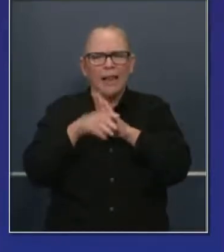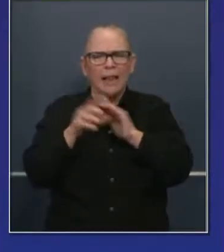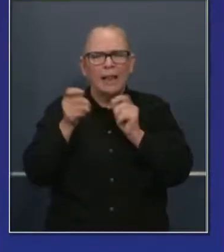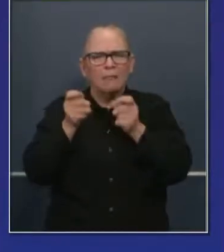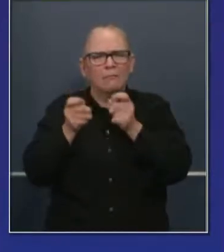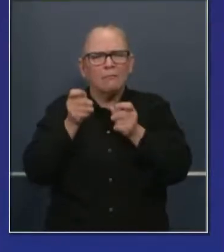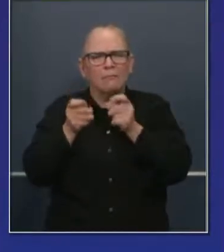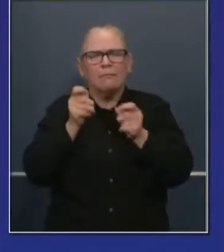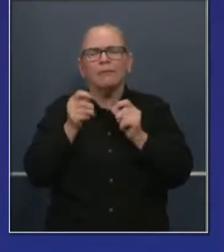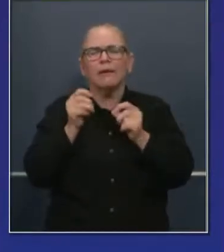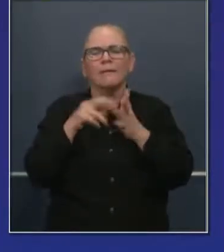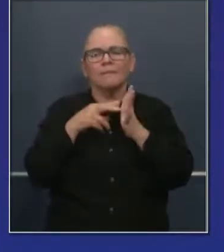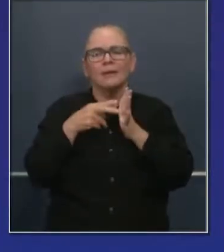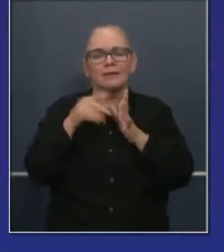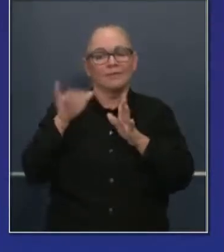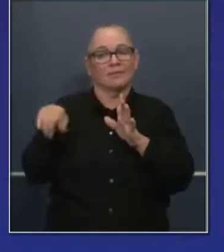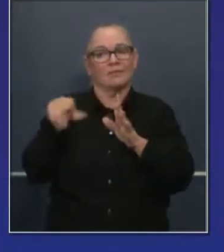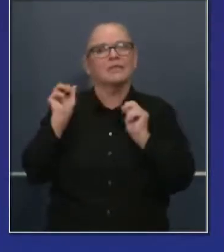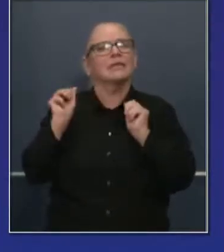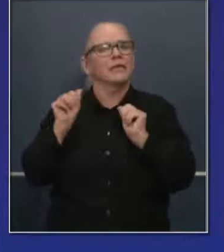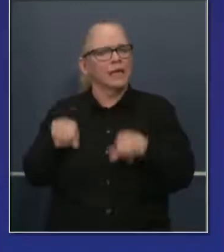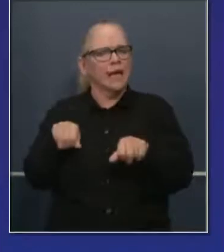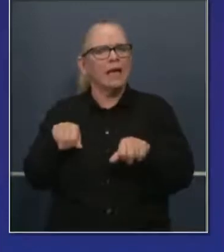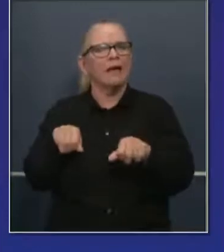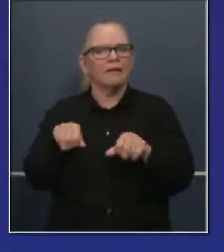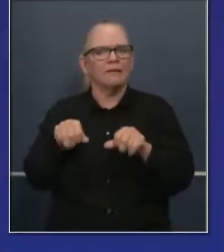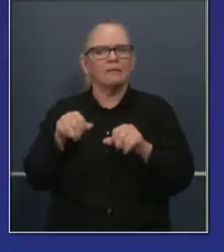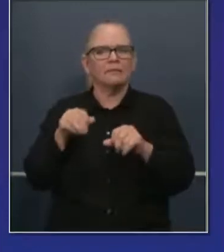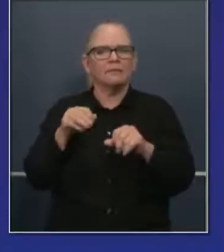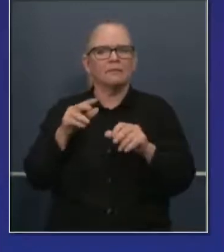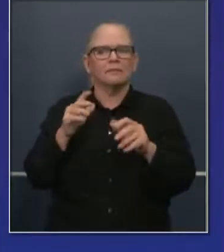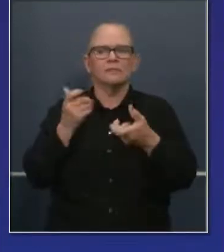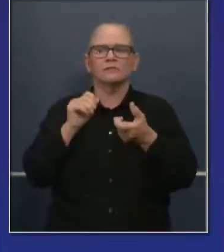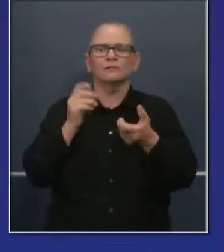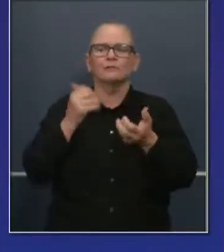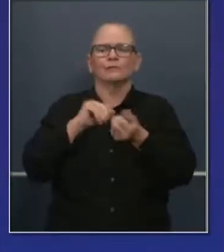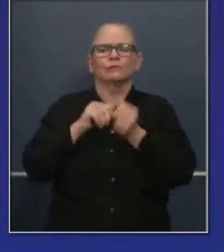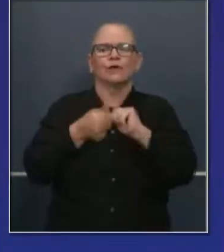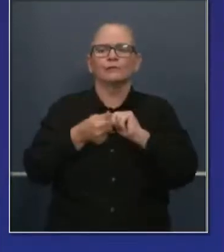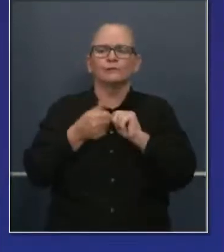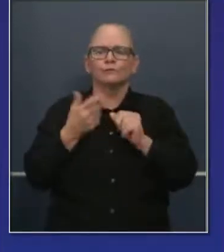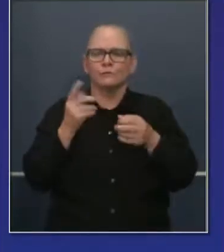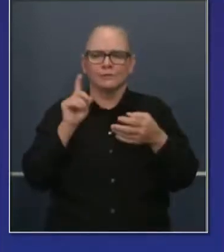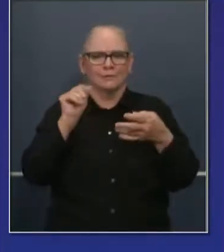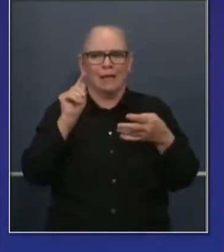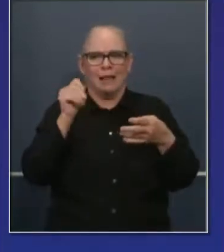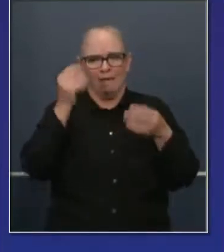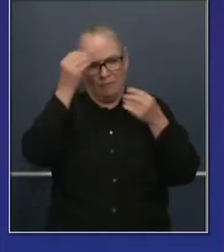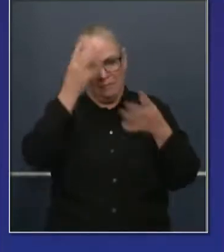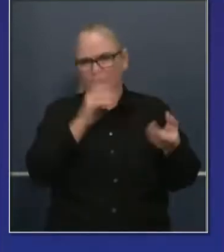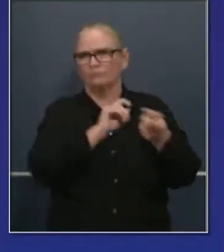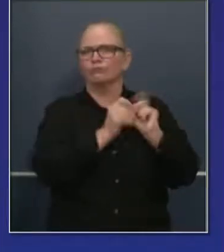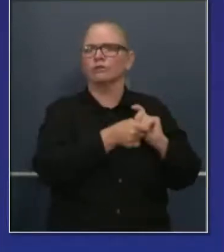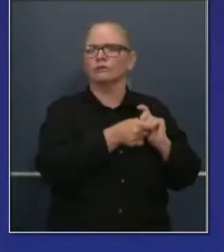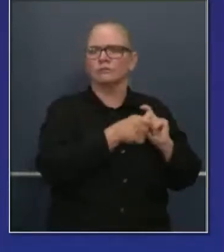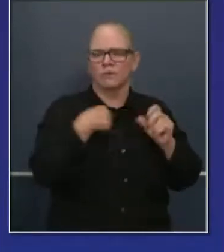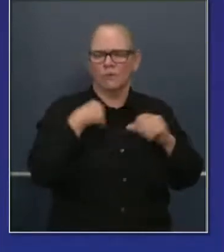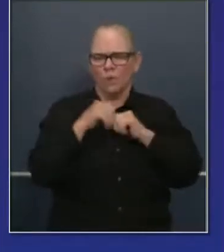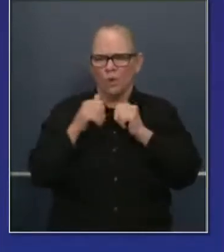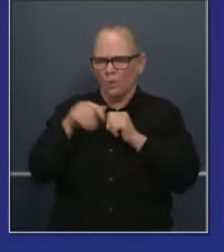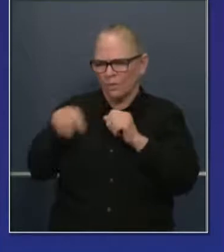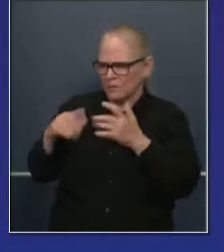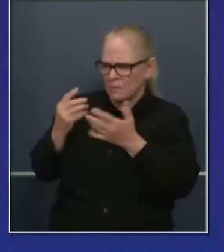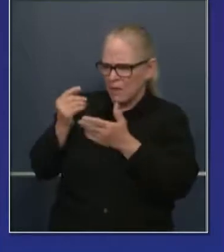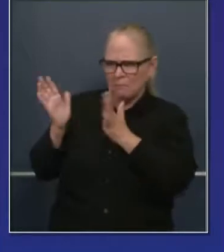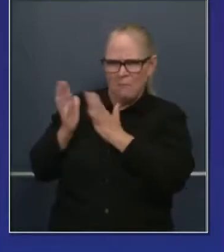data could lead to major changes in the calculations of our data. We're working with them, specifically those small counties. I